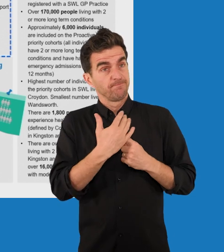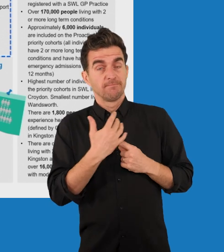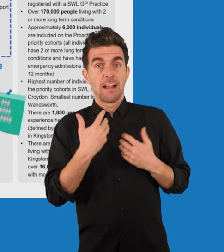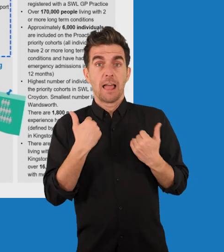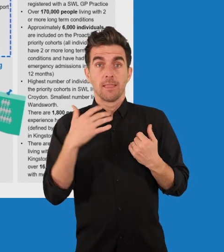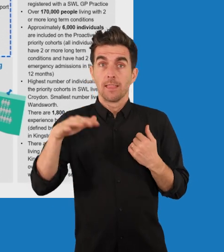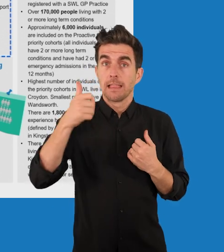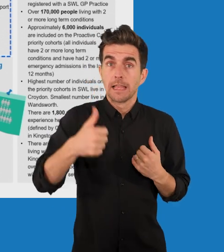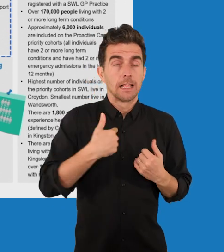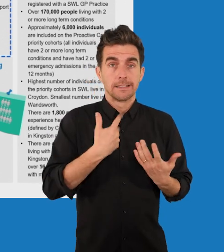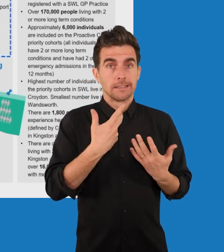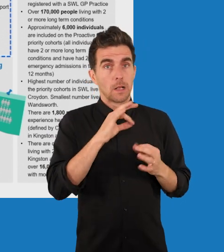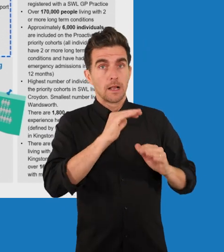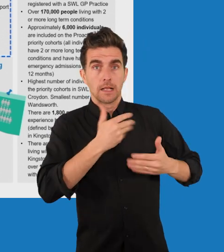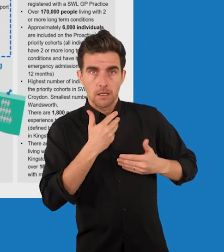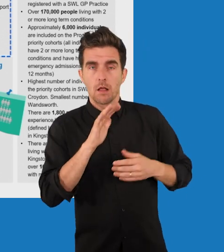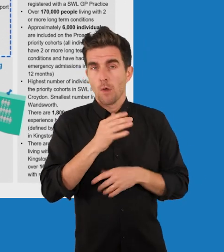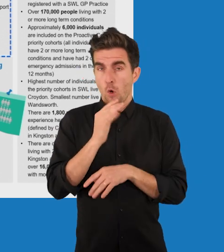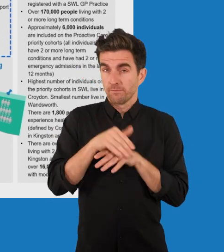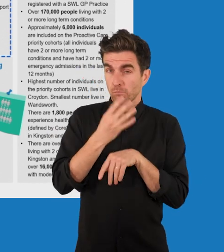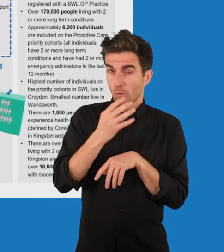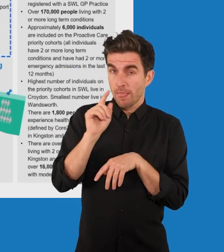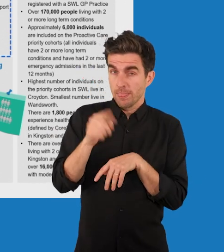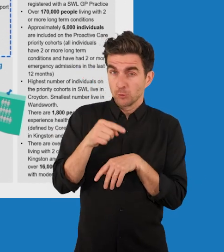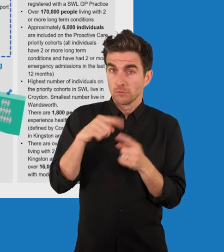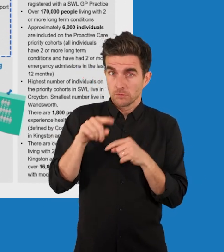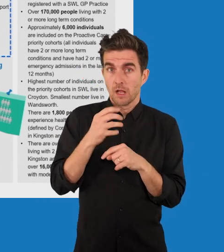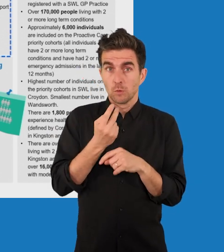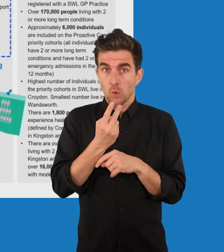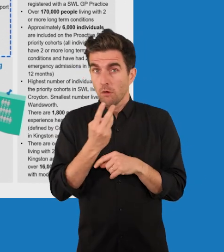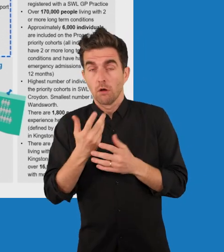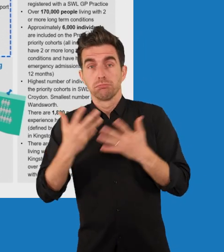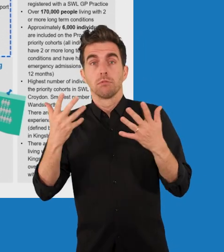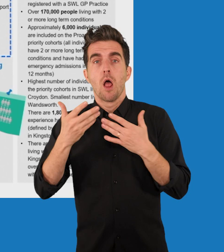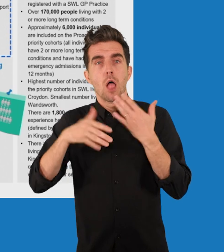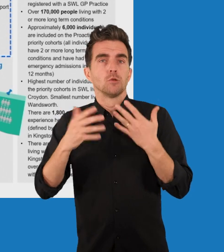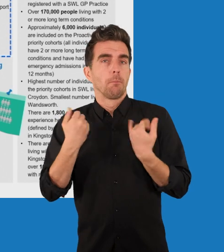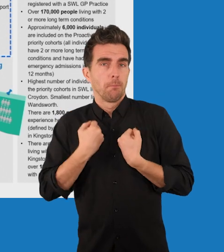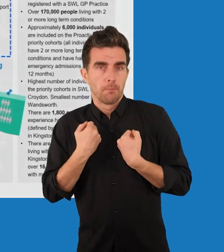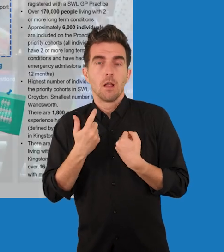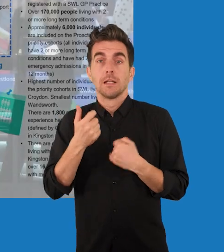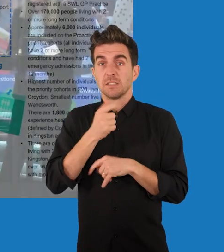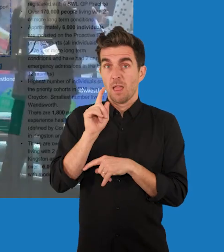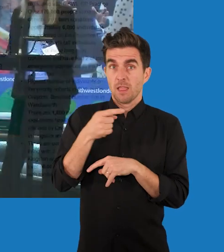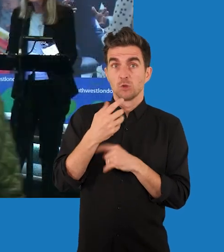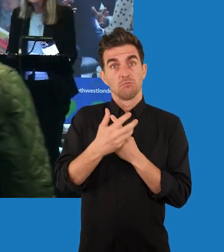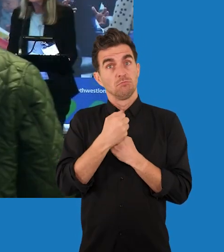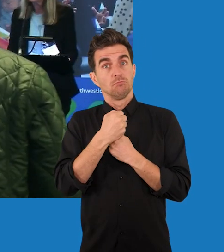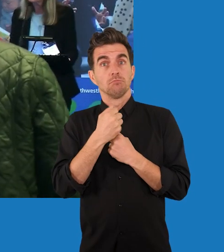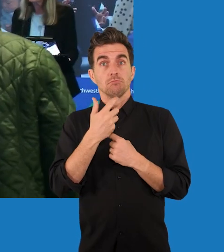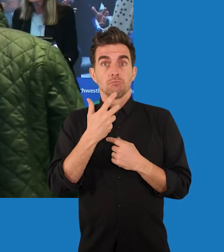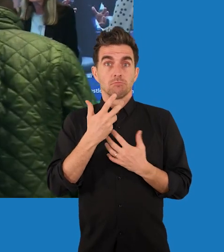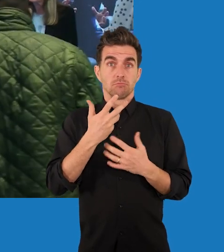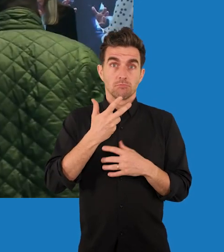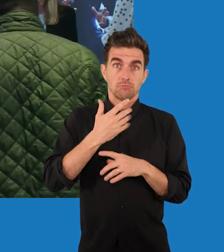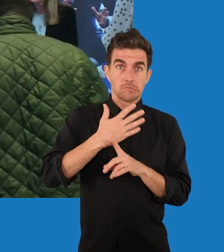health inequalities and over 44,000 living with 2 or more long-term conditions and over 16,000 who have been diagnosed